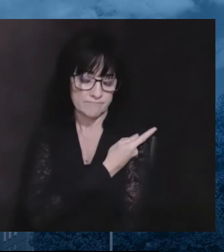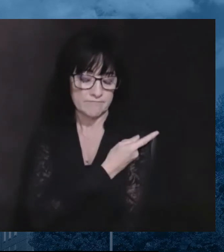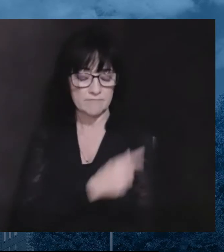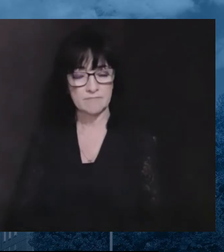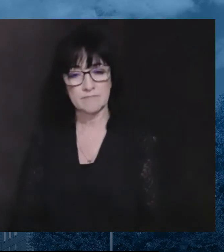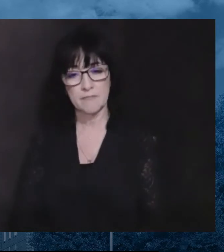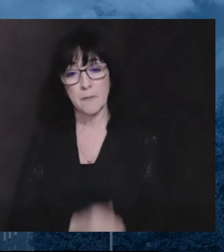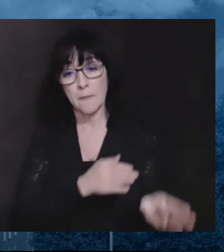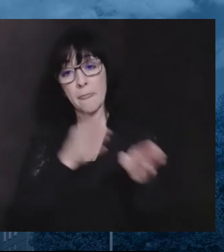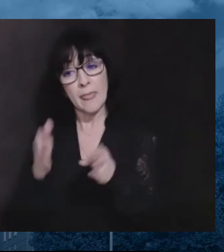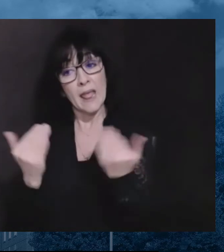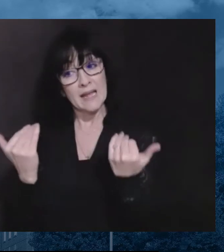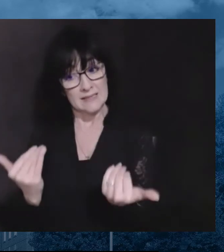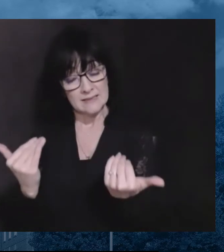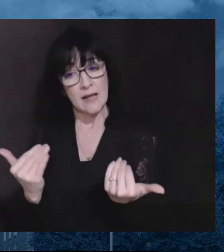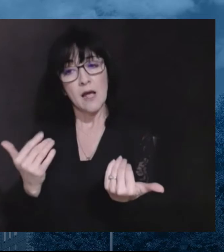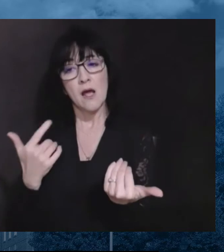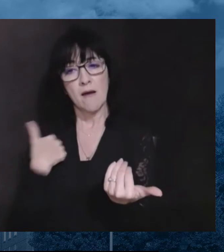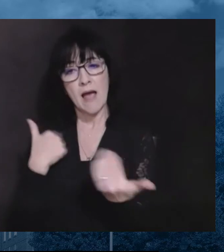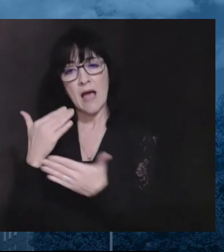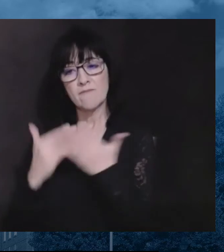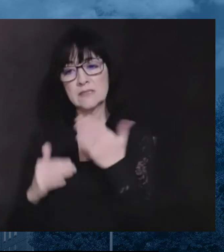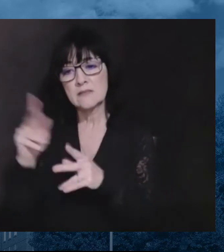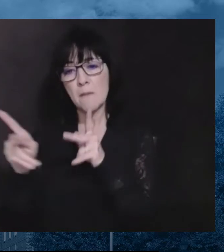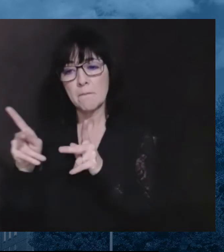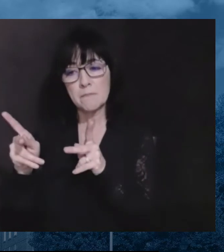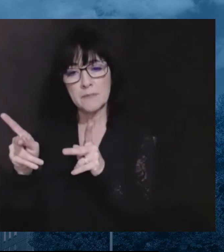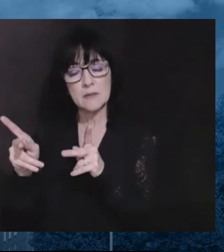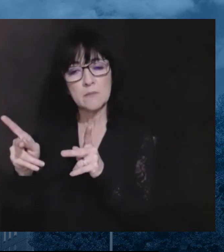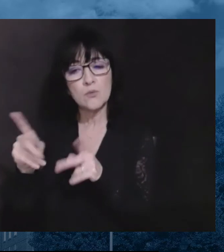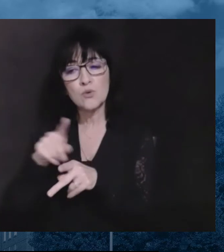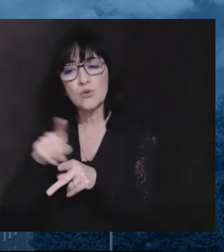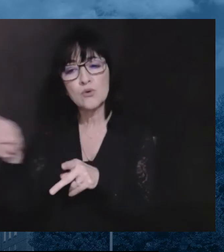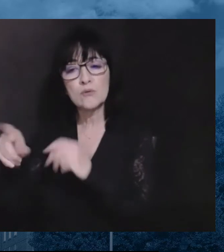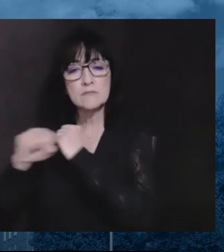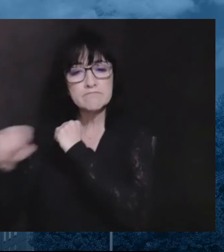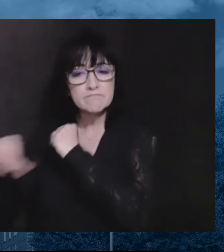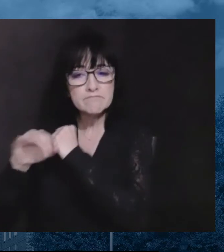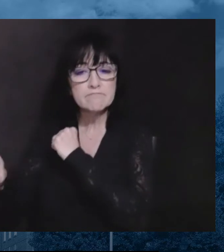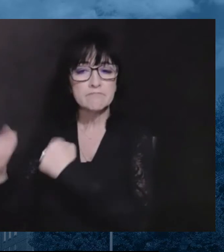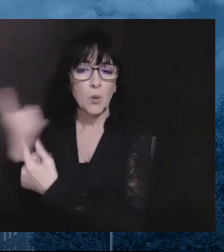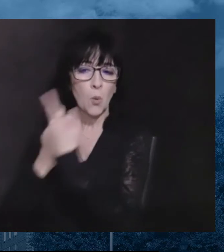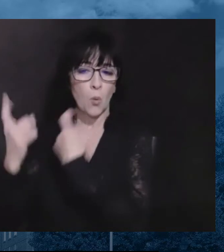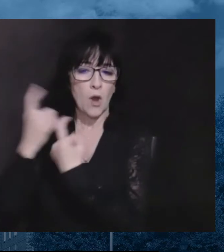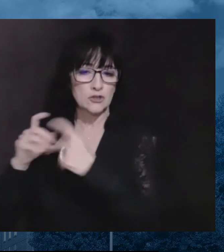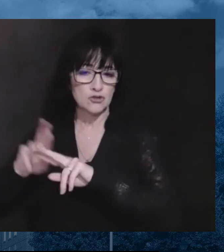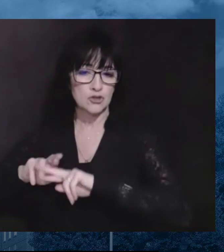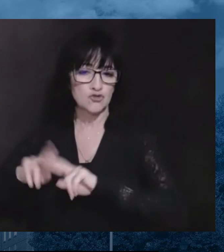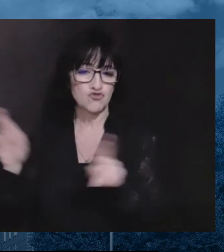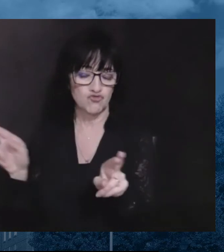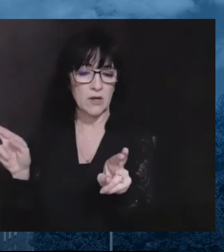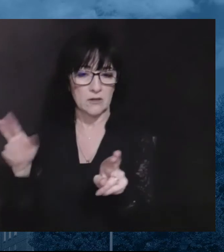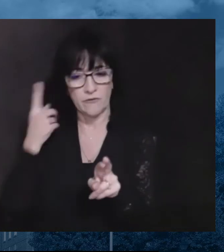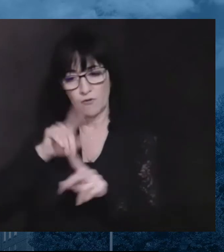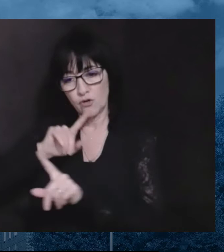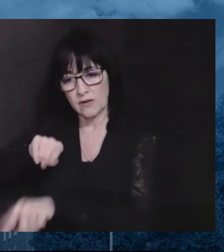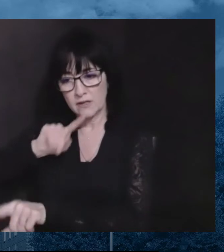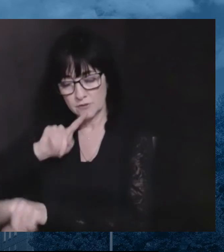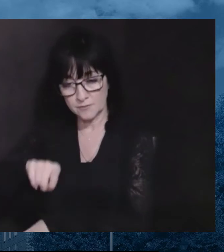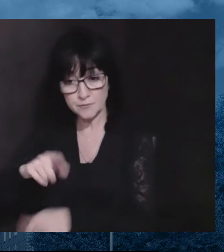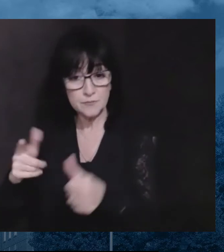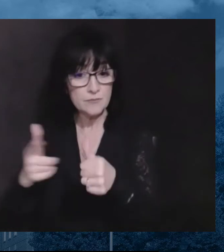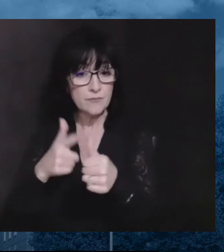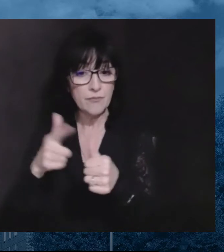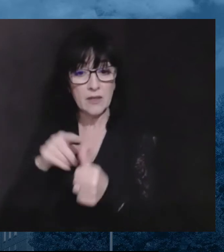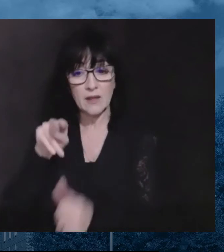questions. Why don't we go to those questions? All right, first we will go to Nick Ciolino